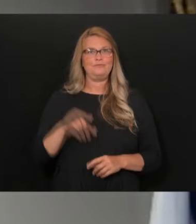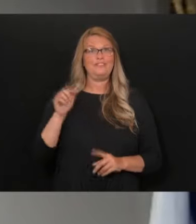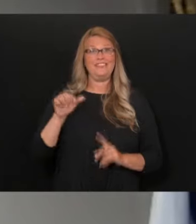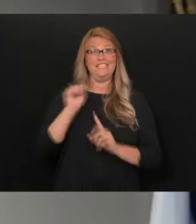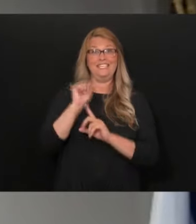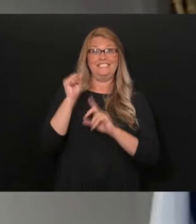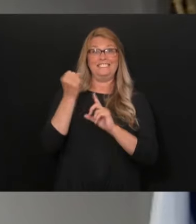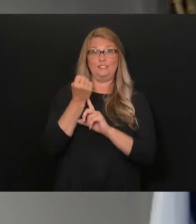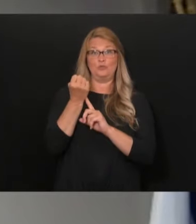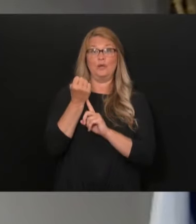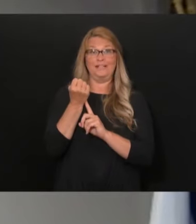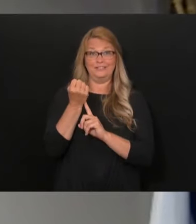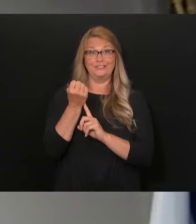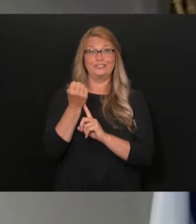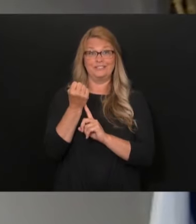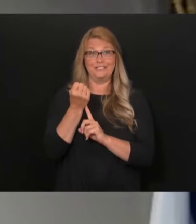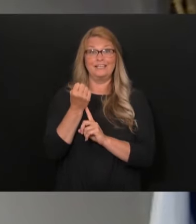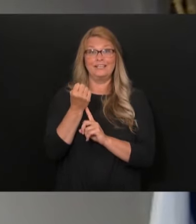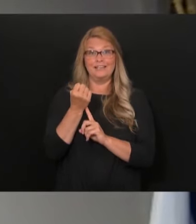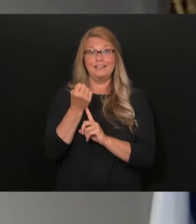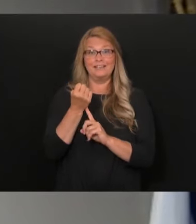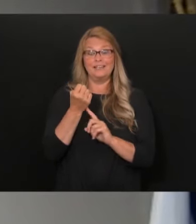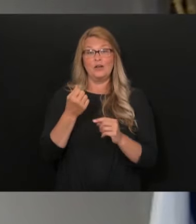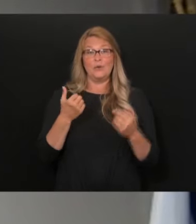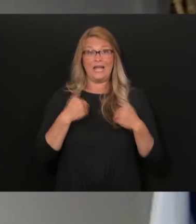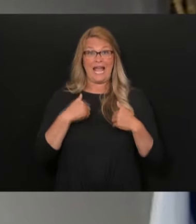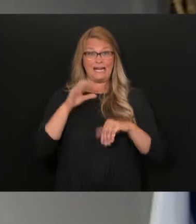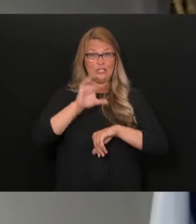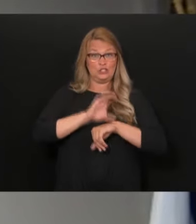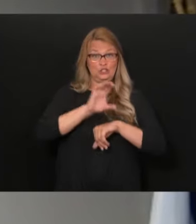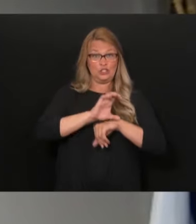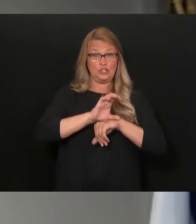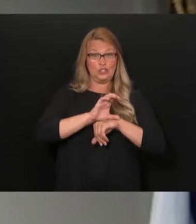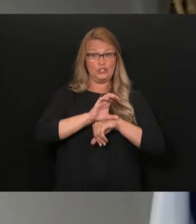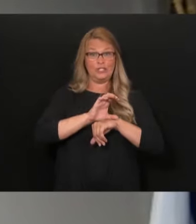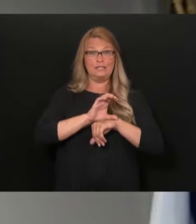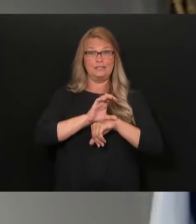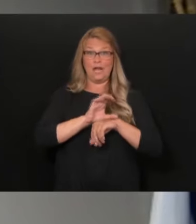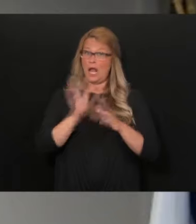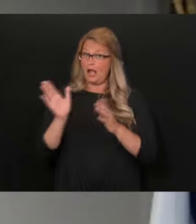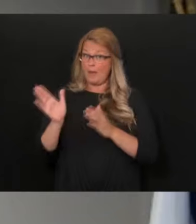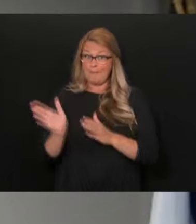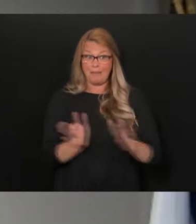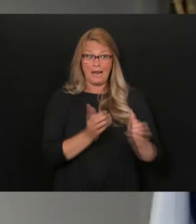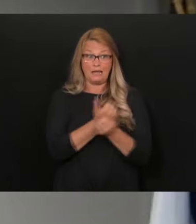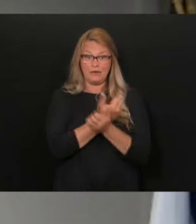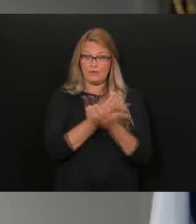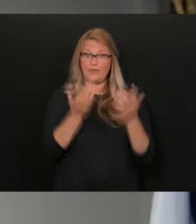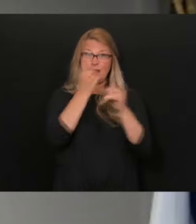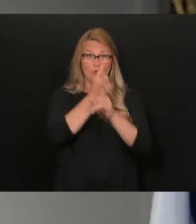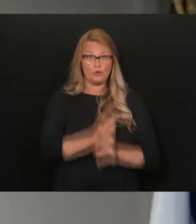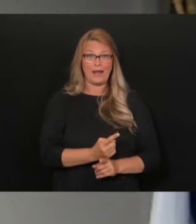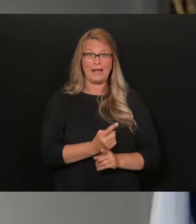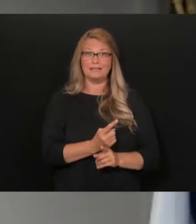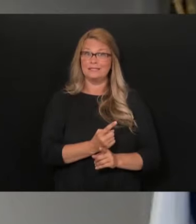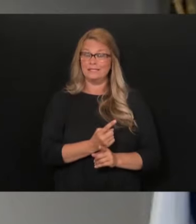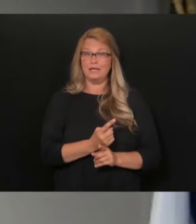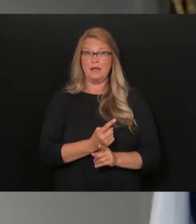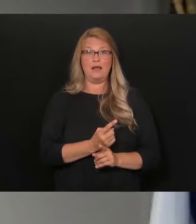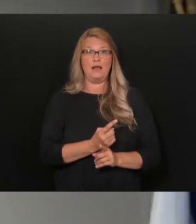which we had a church that had planned appropriately of their how to bring back folks